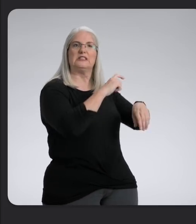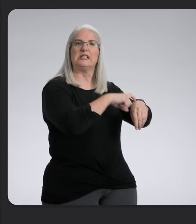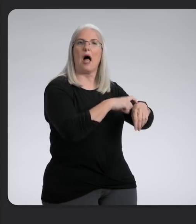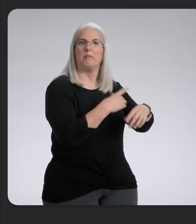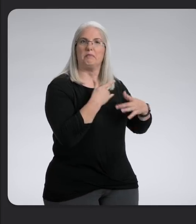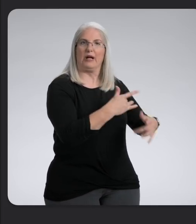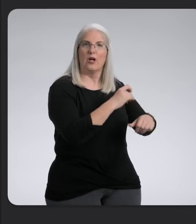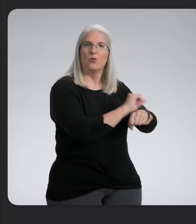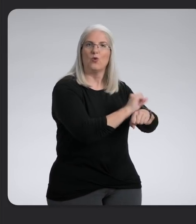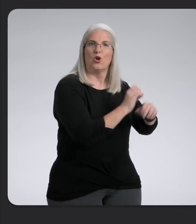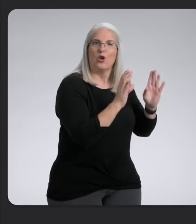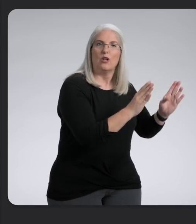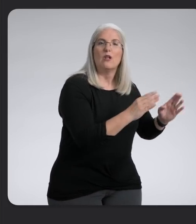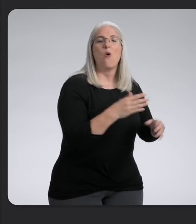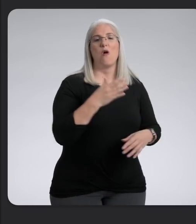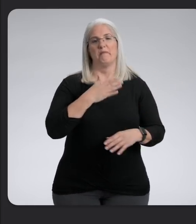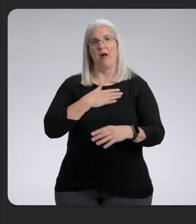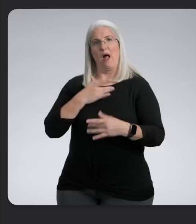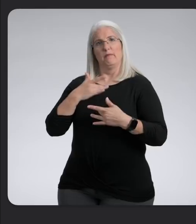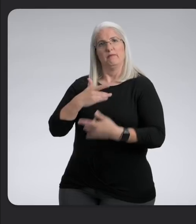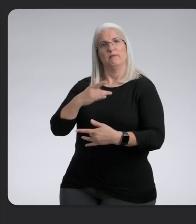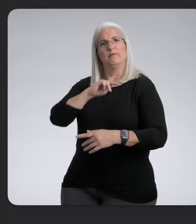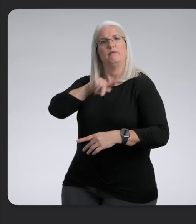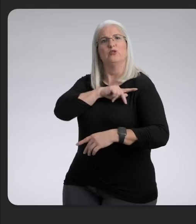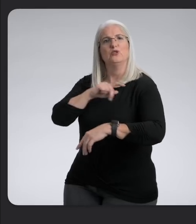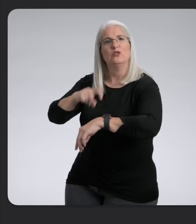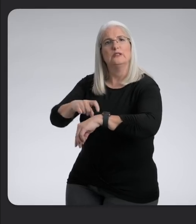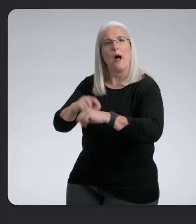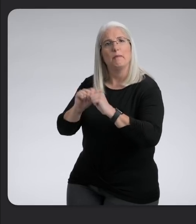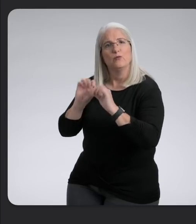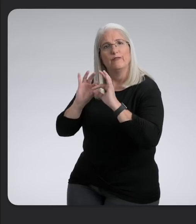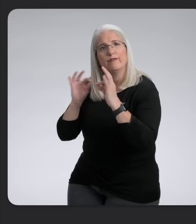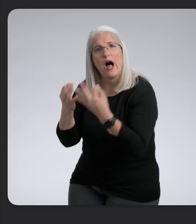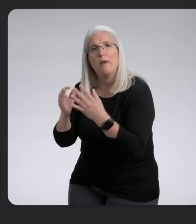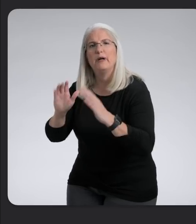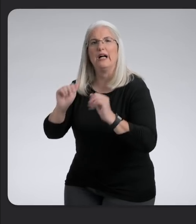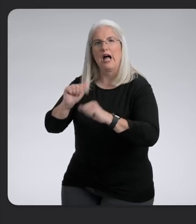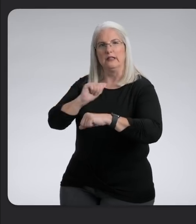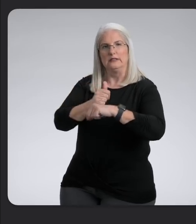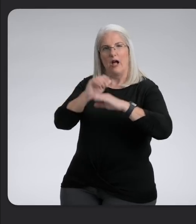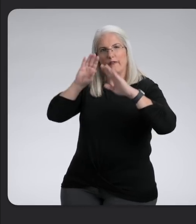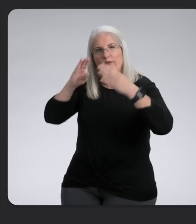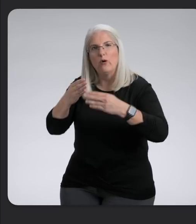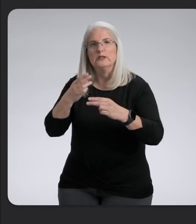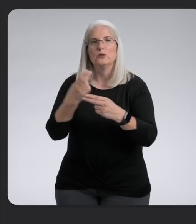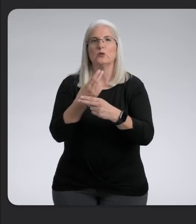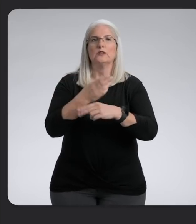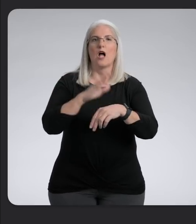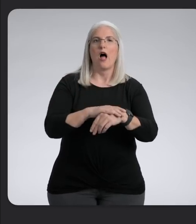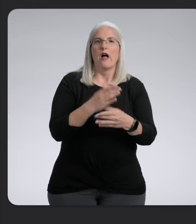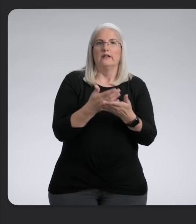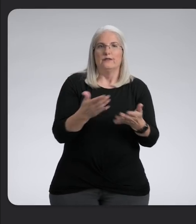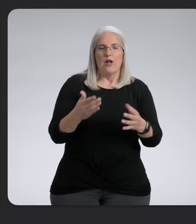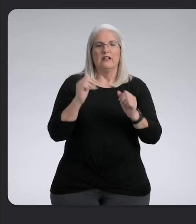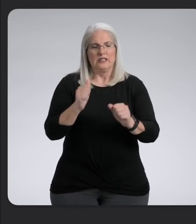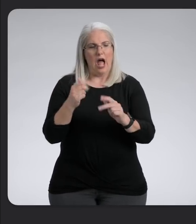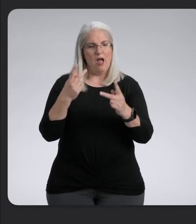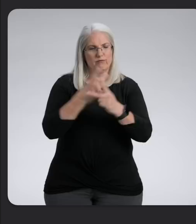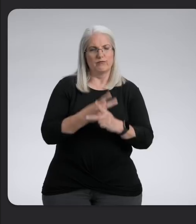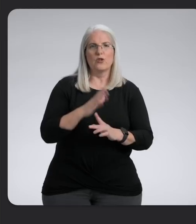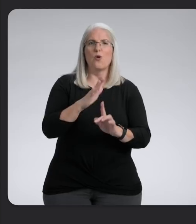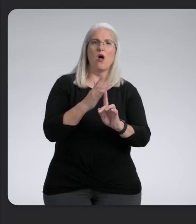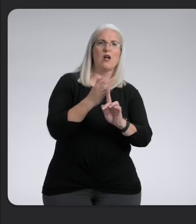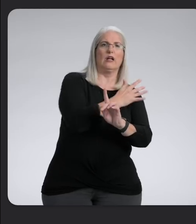life. When setting up a Focus, we use on-device intelligence about your past activity to suggest apps and people to